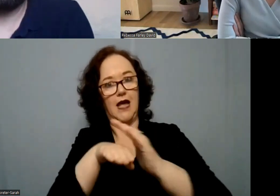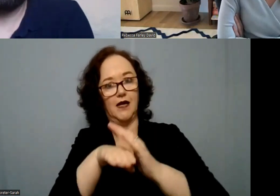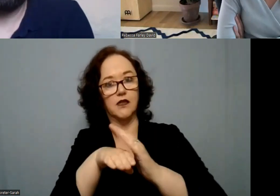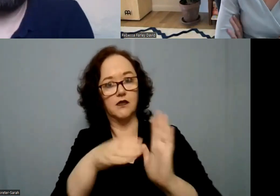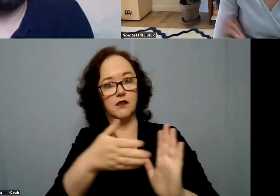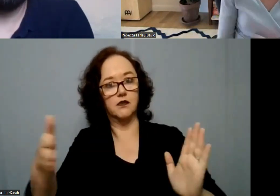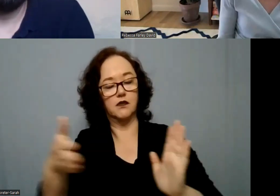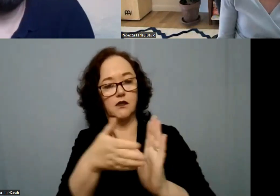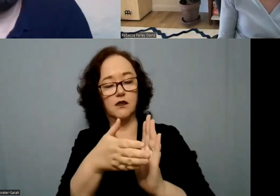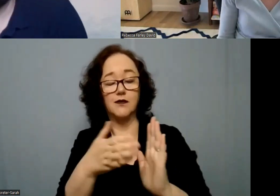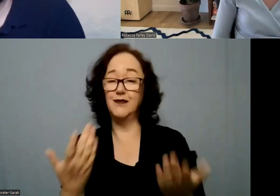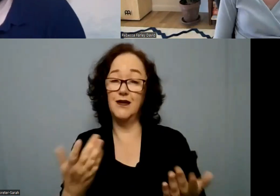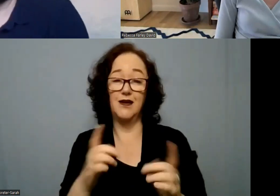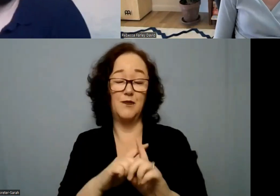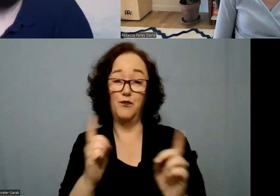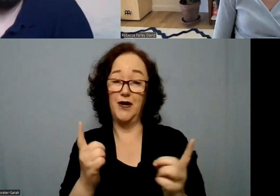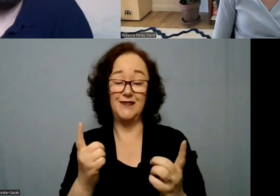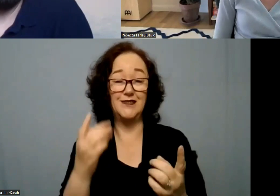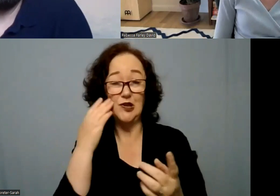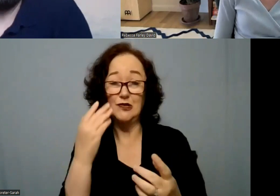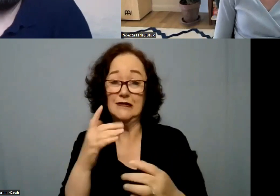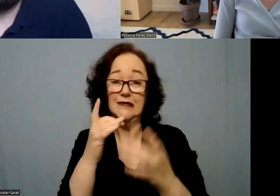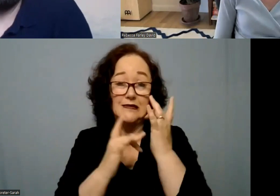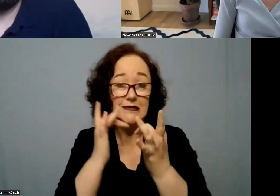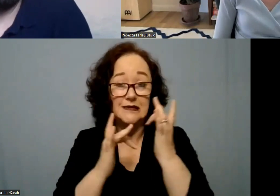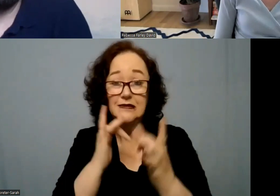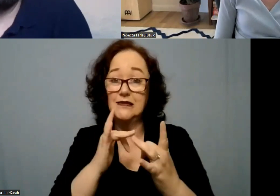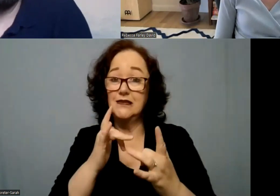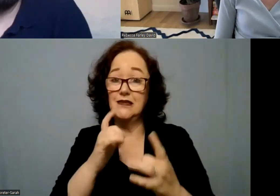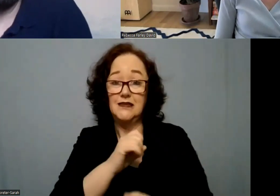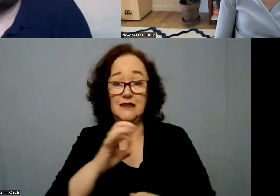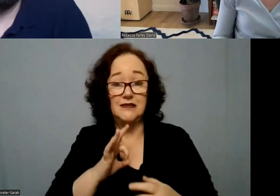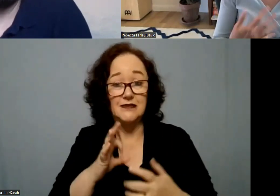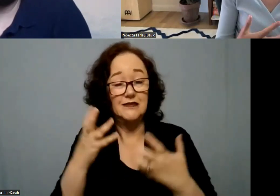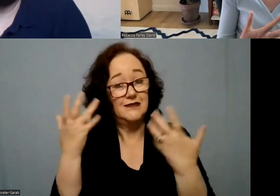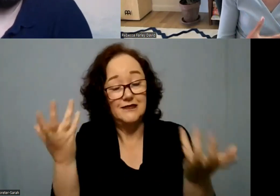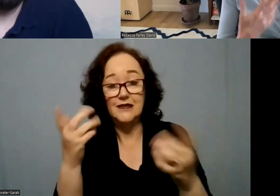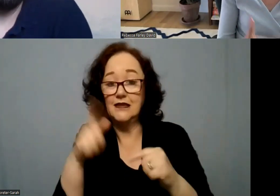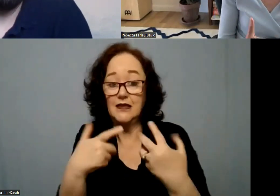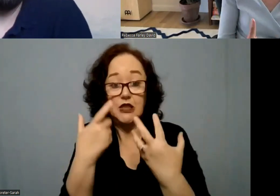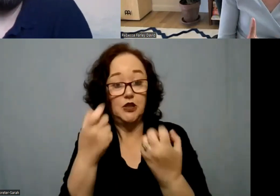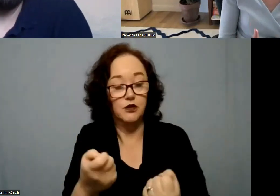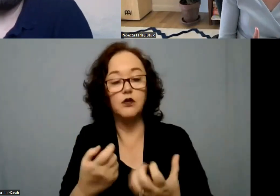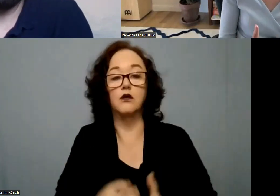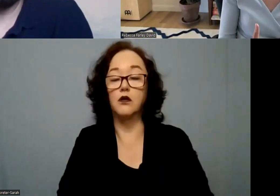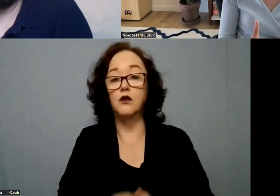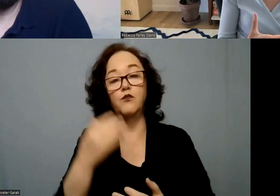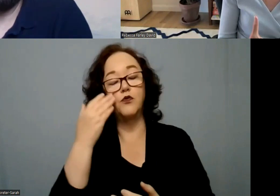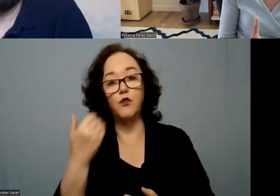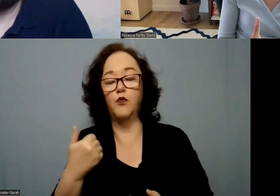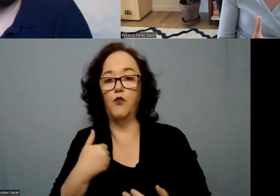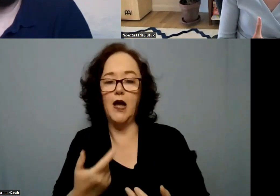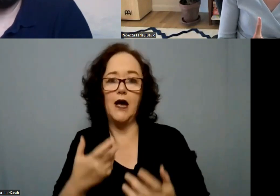magic wand for the workforce shortage. We are hearing that CCBHCs have strategies and financing at their disposal